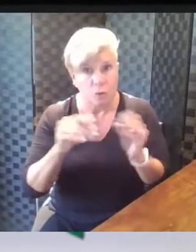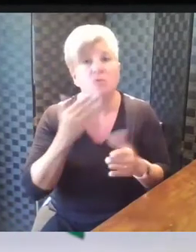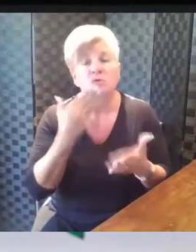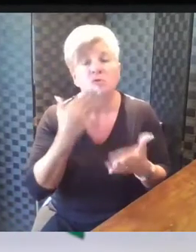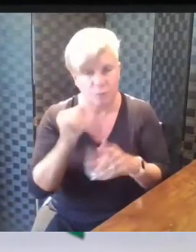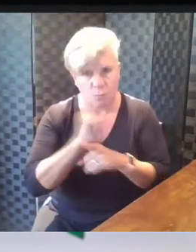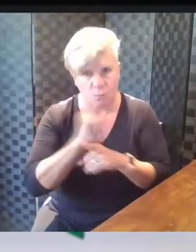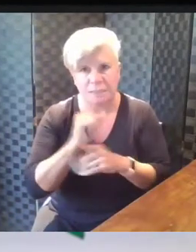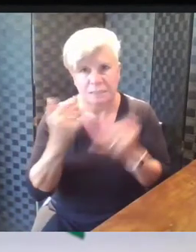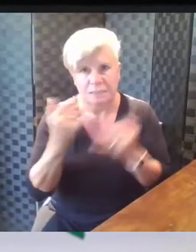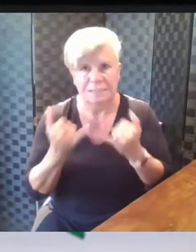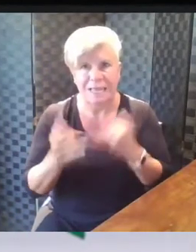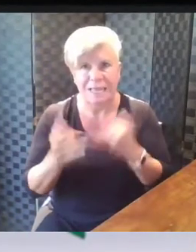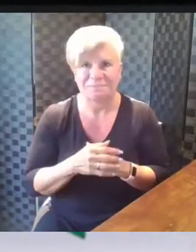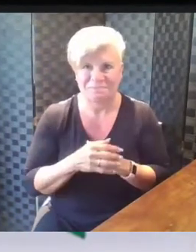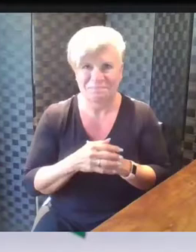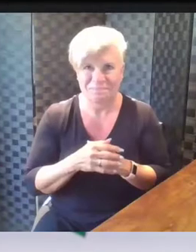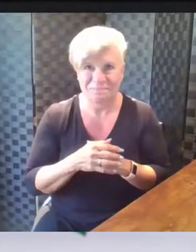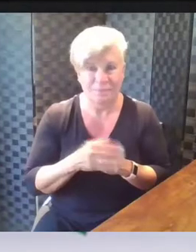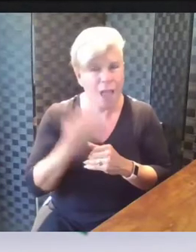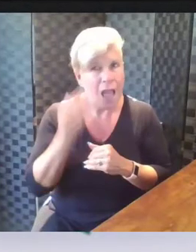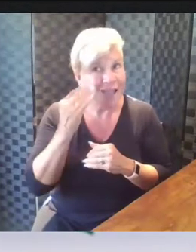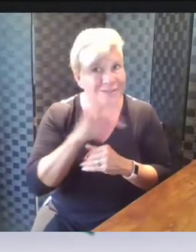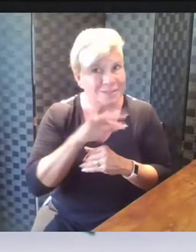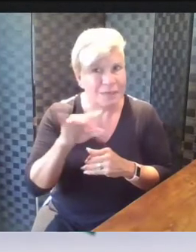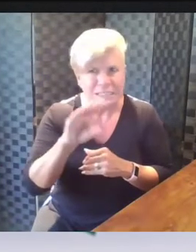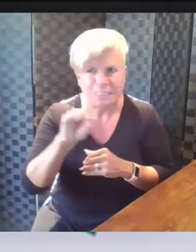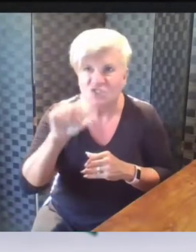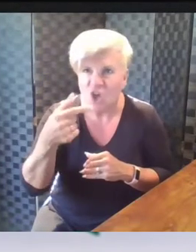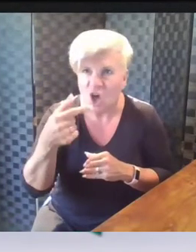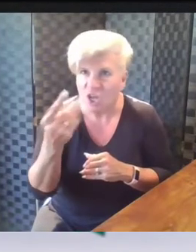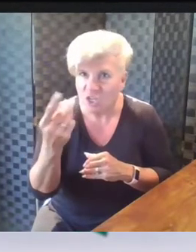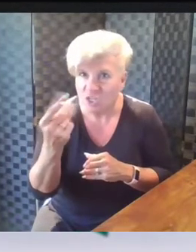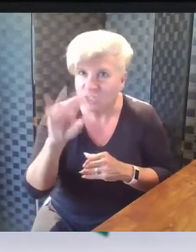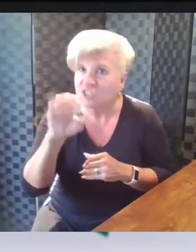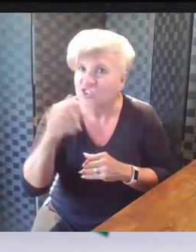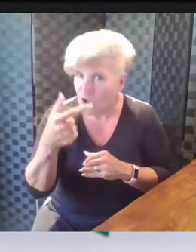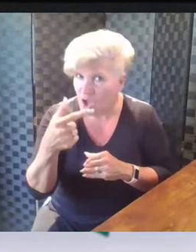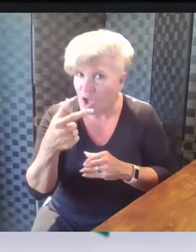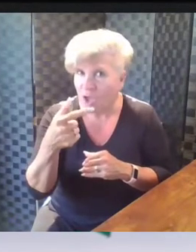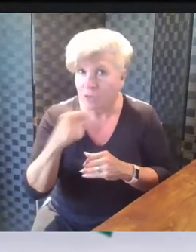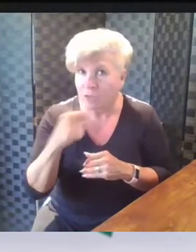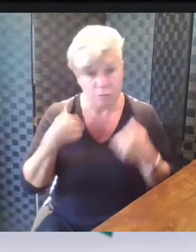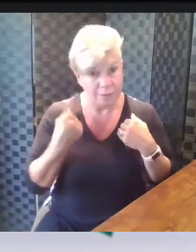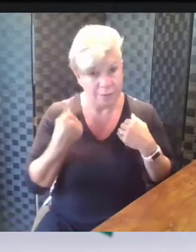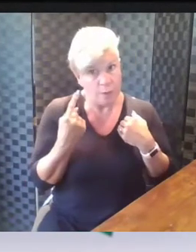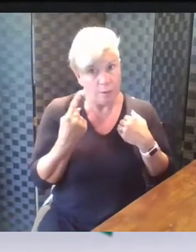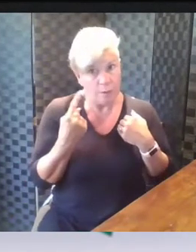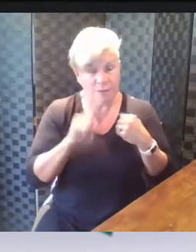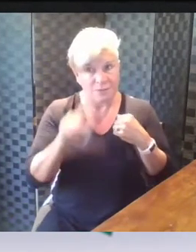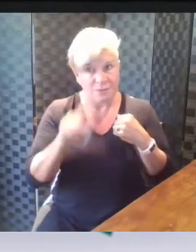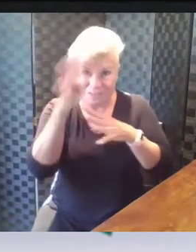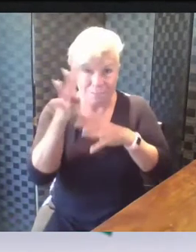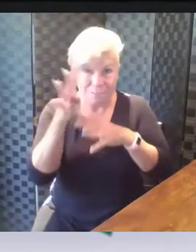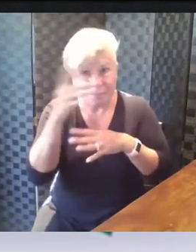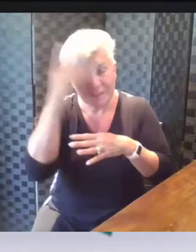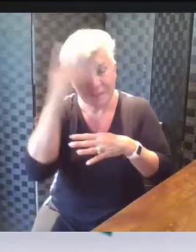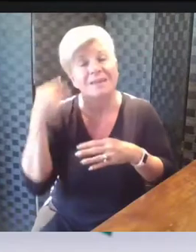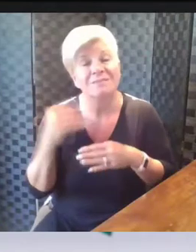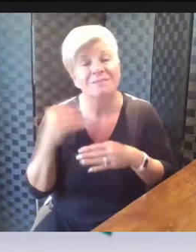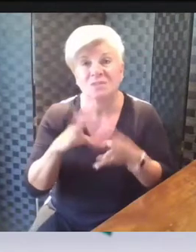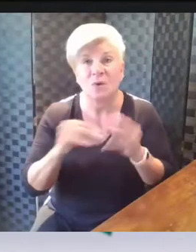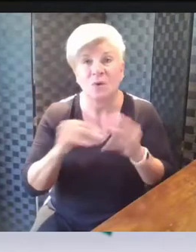practice. And I know how to spell the word dog, so I'm going to write a story about a dog. I don't have a dog, so this story is make-believe. It'll be